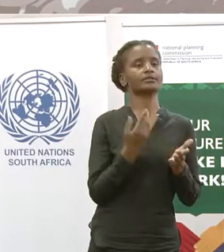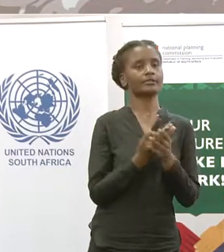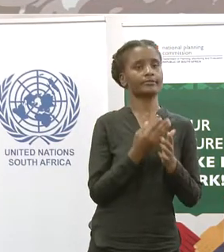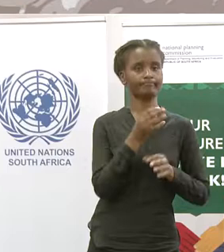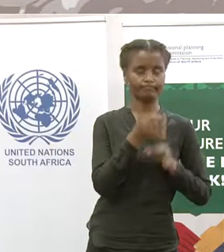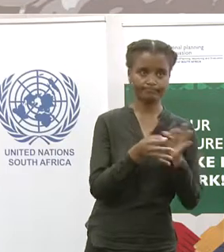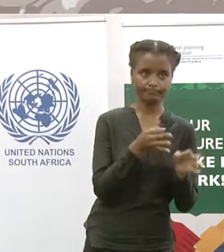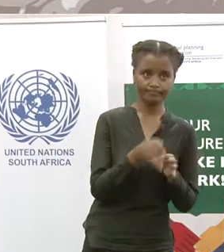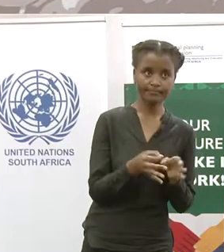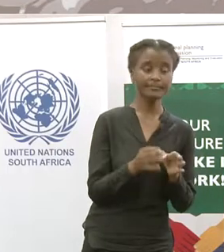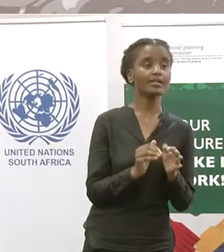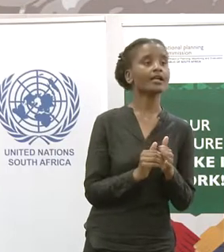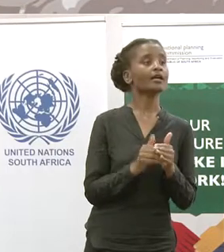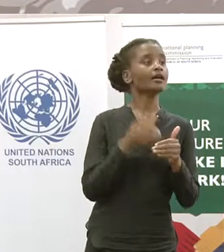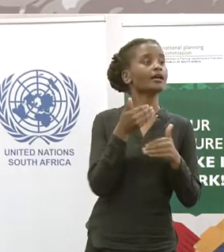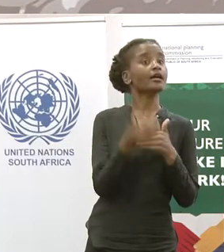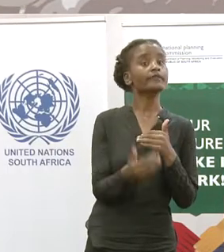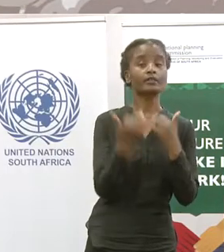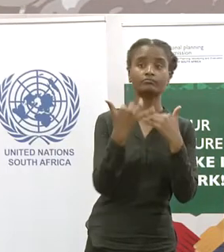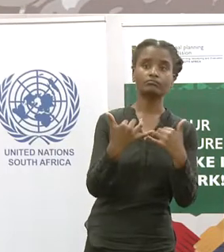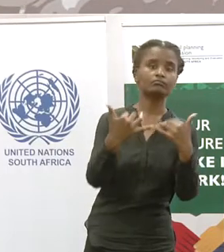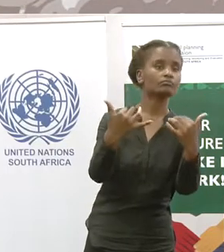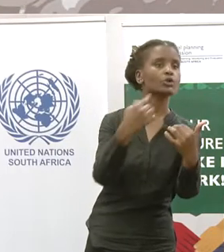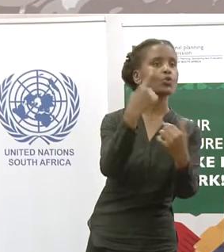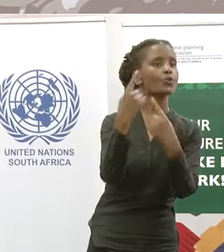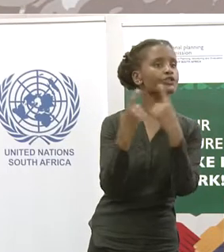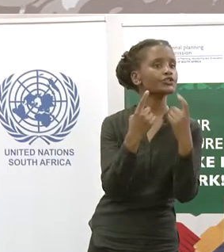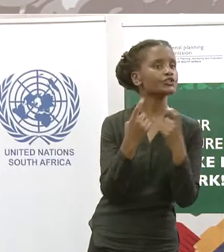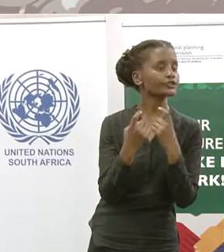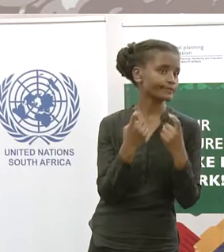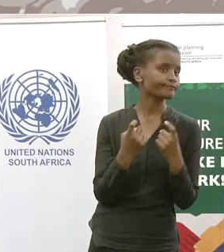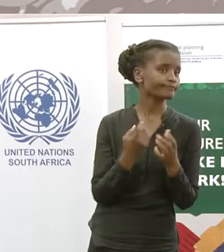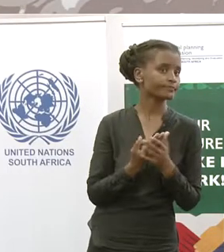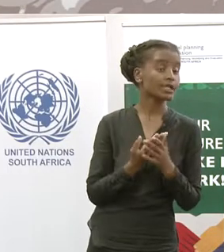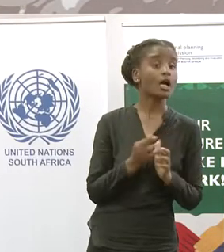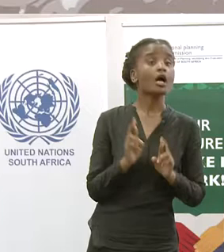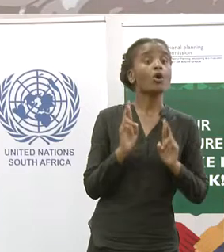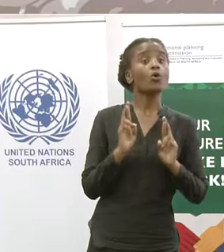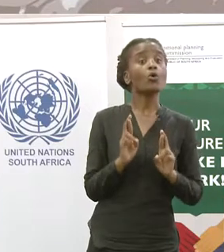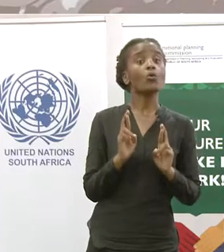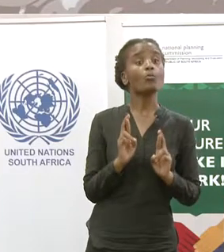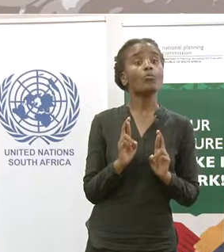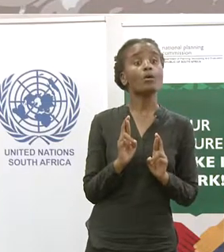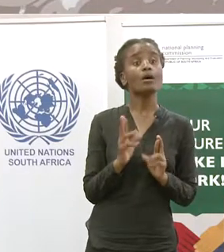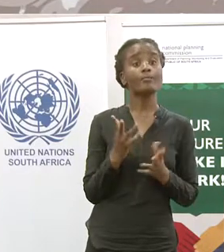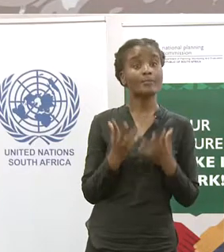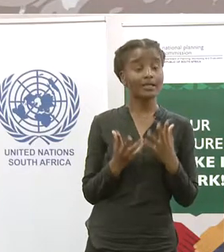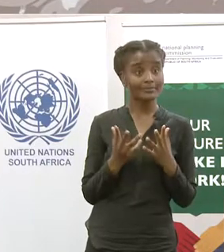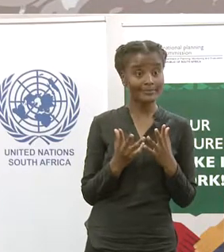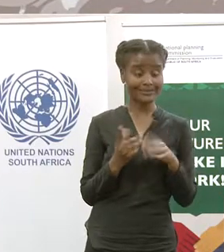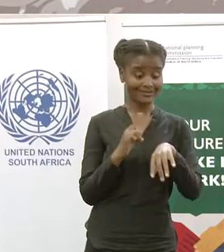properly. And then after that, we'll take questions from the audience. And then I hope that by the time we get to that